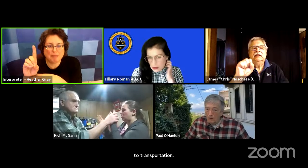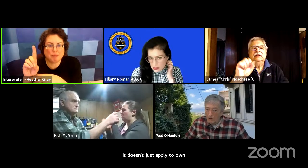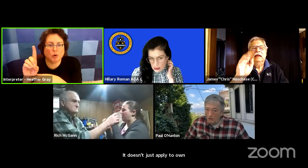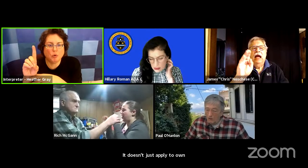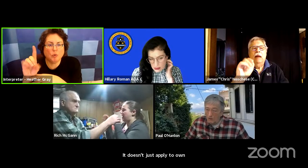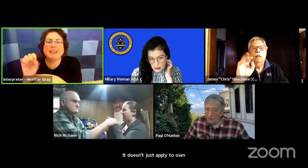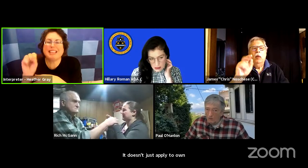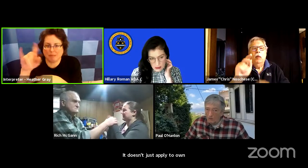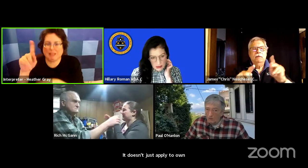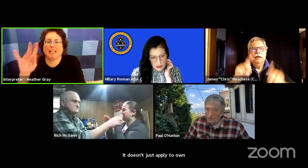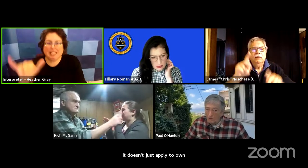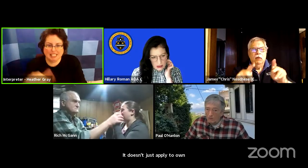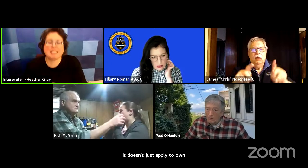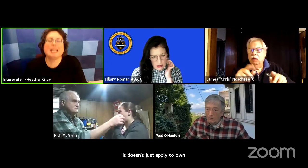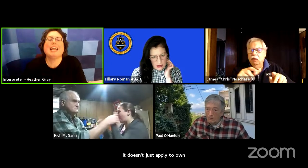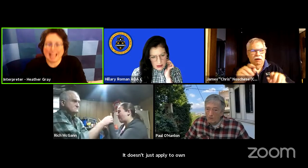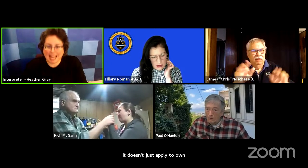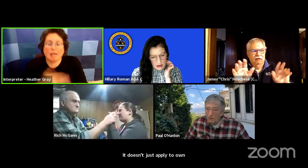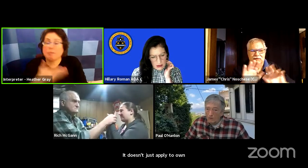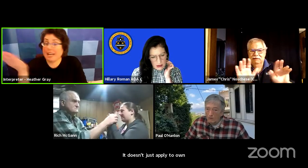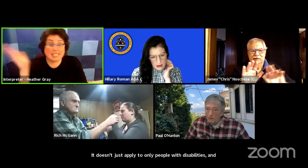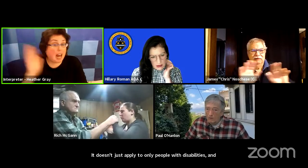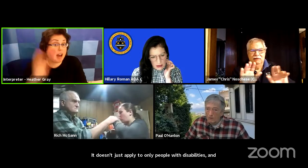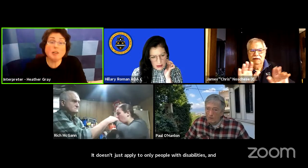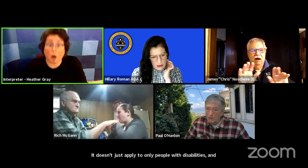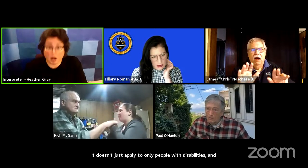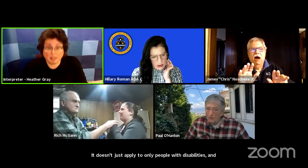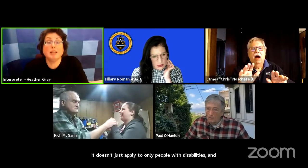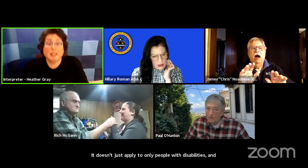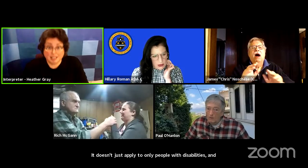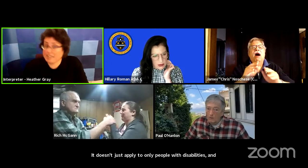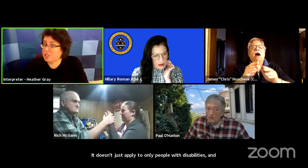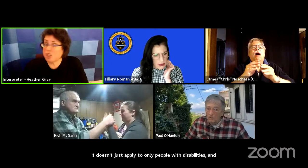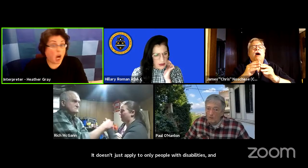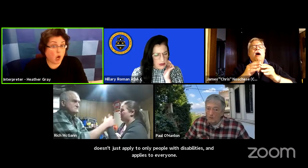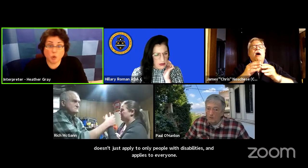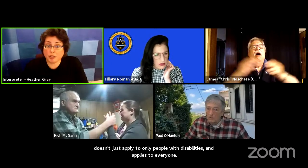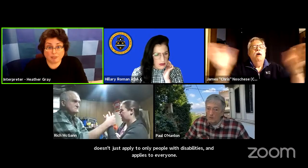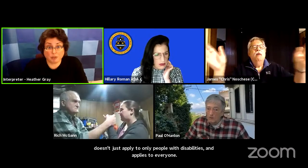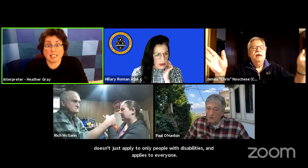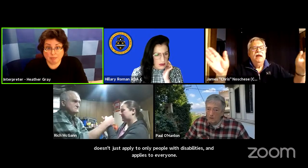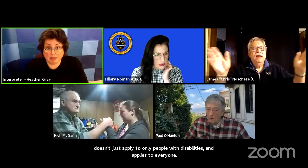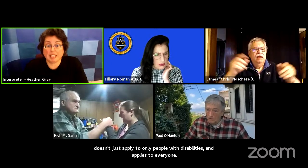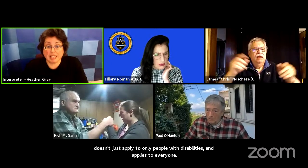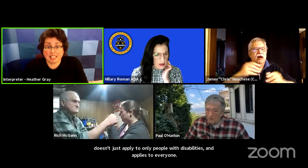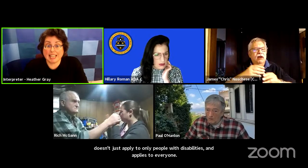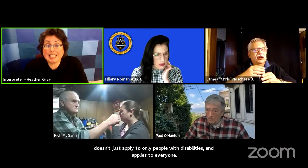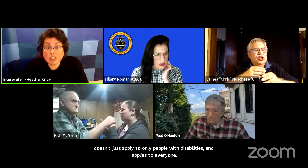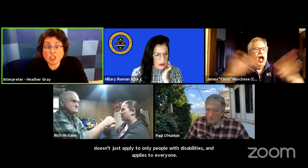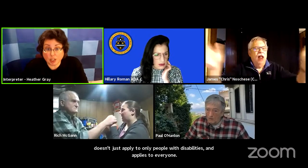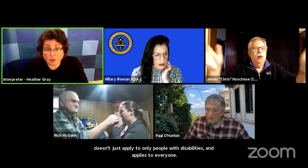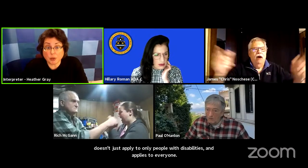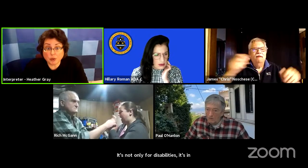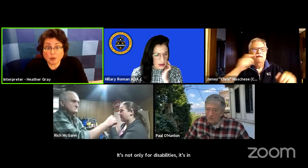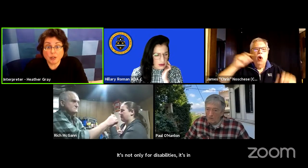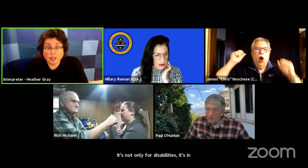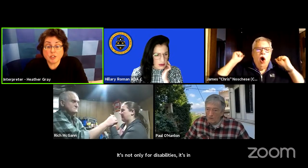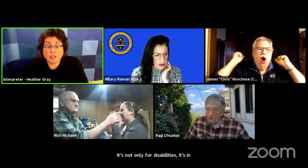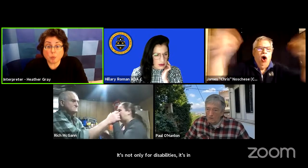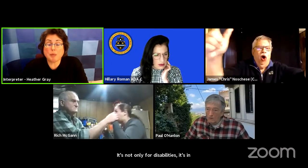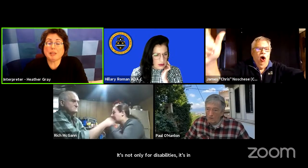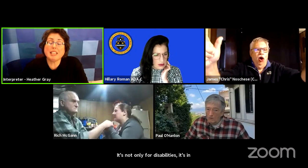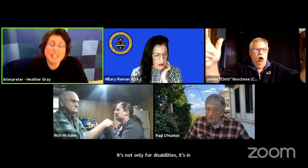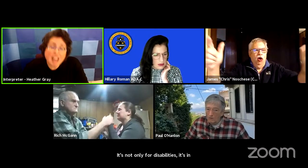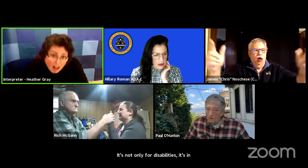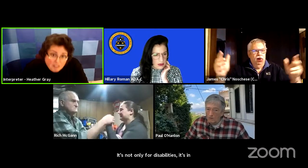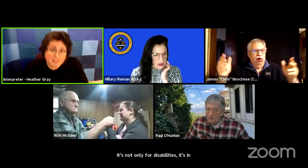only people with disabilities. It applies to everyone. It's not only for disabilities, it's in general.